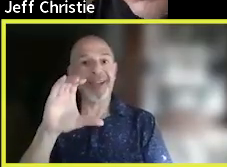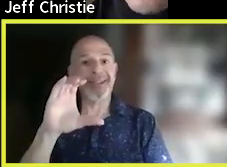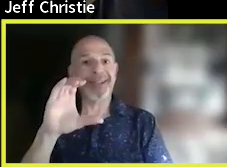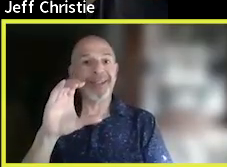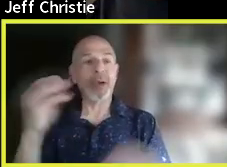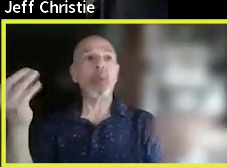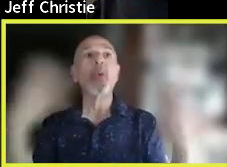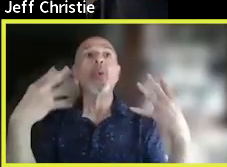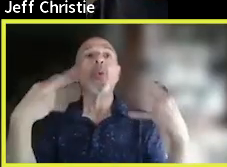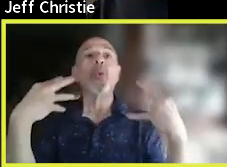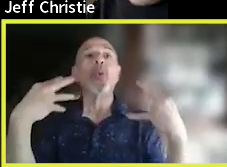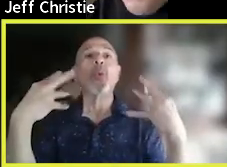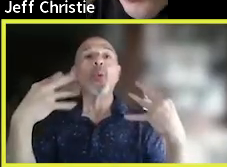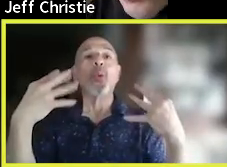year.